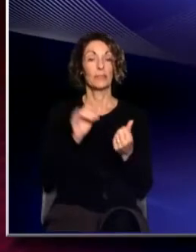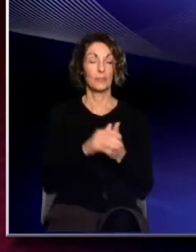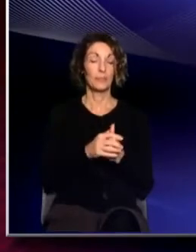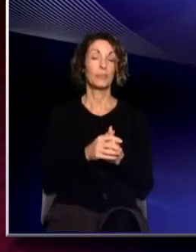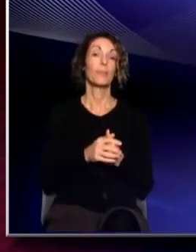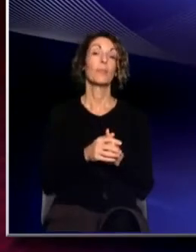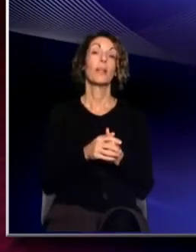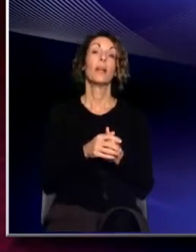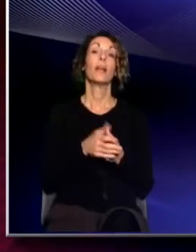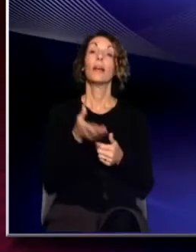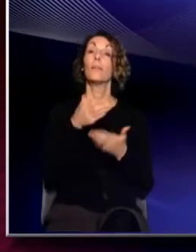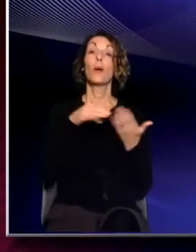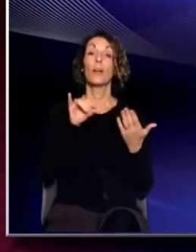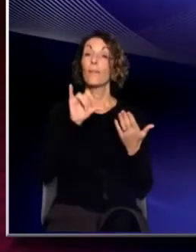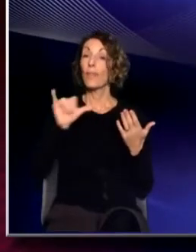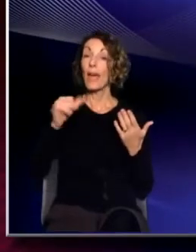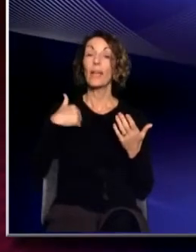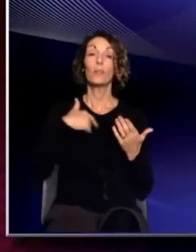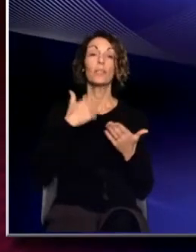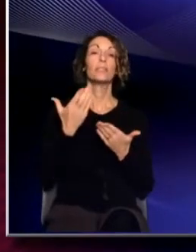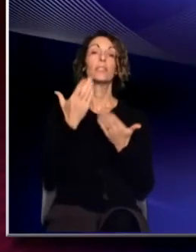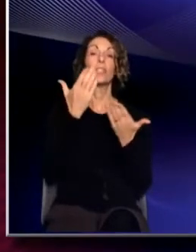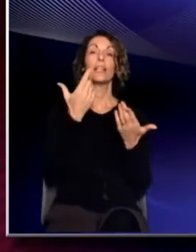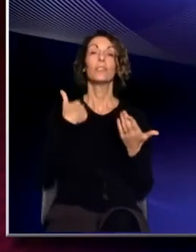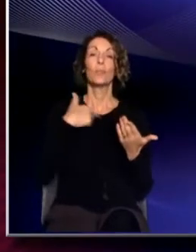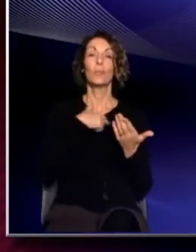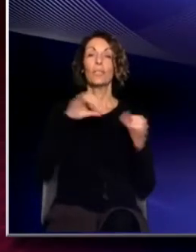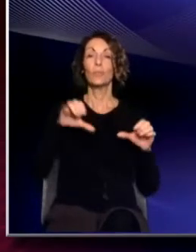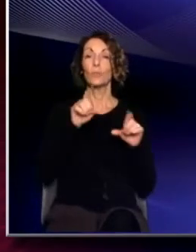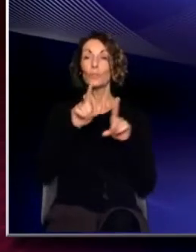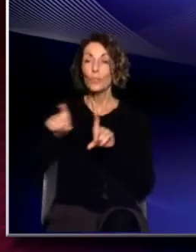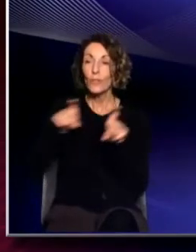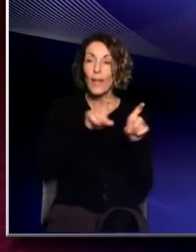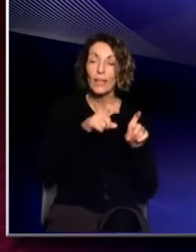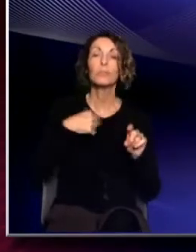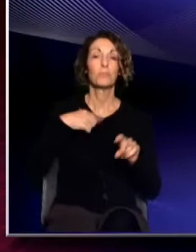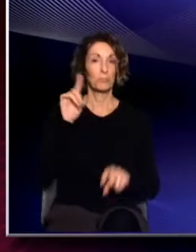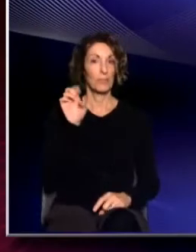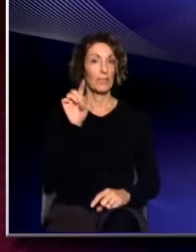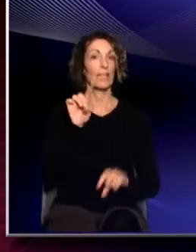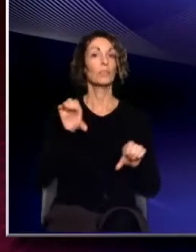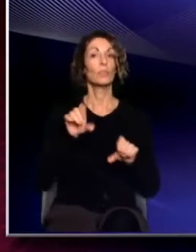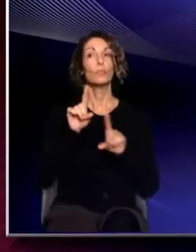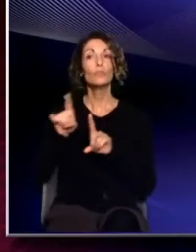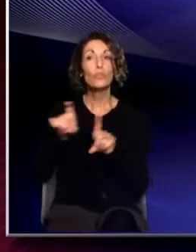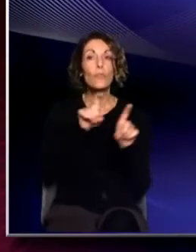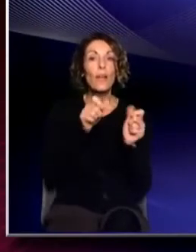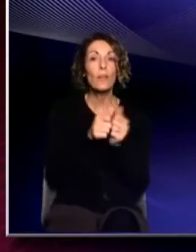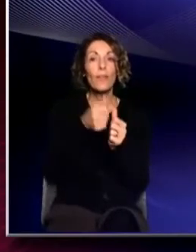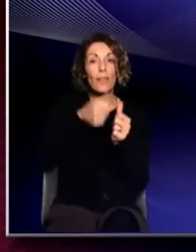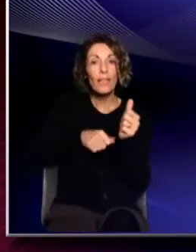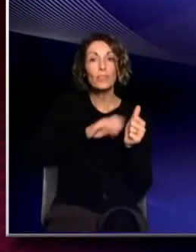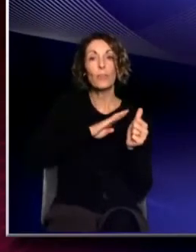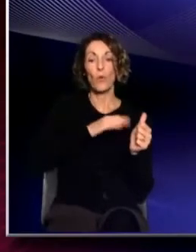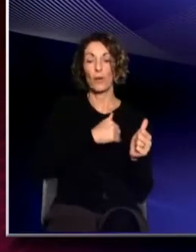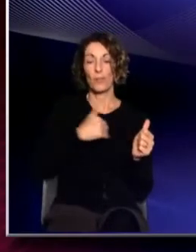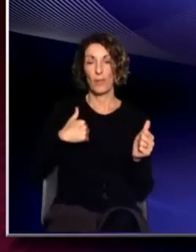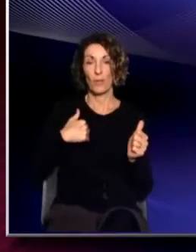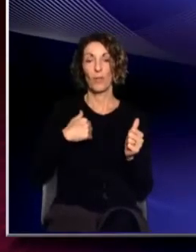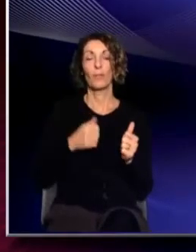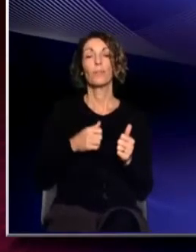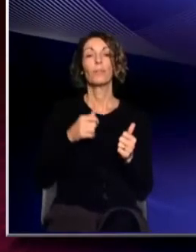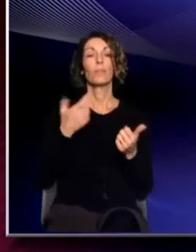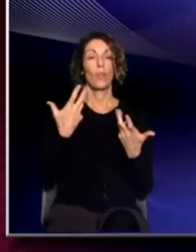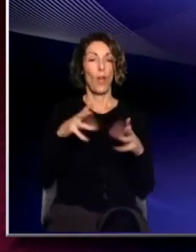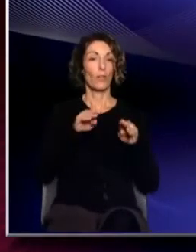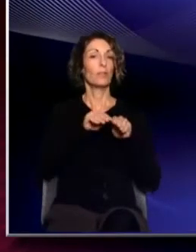As part of that, it was suggested that we conduct a survey. I conducted a survey with each of the board members. Those results were disseminated